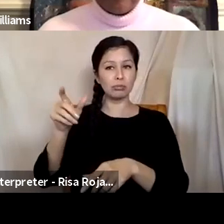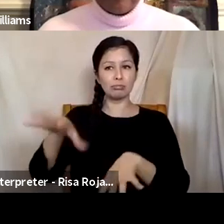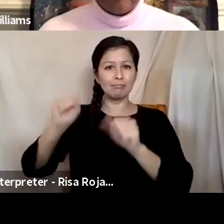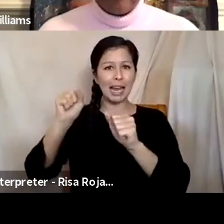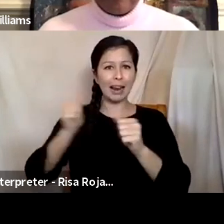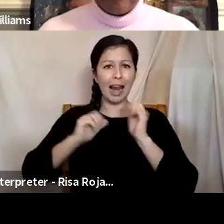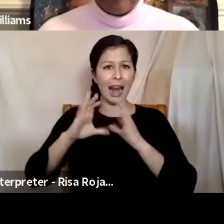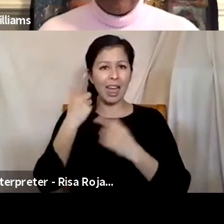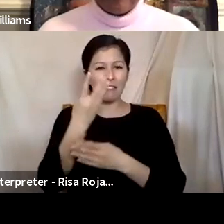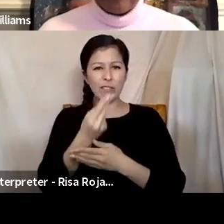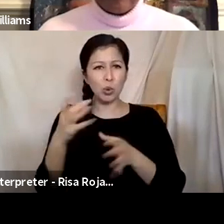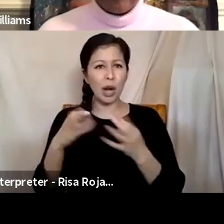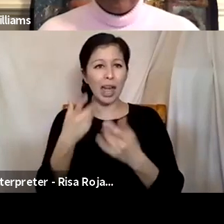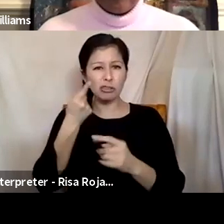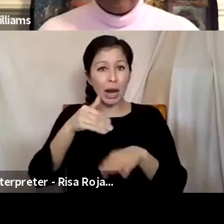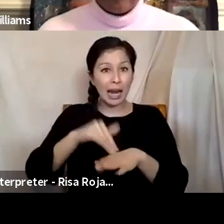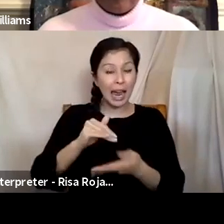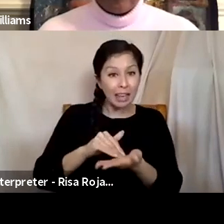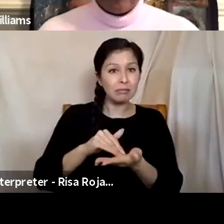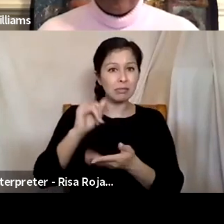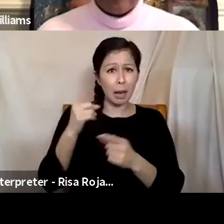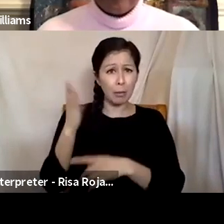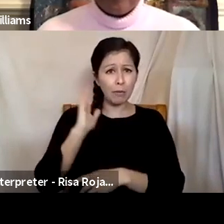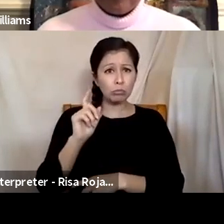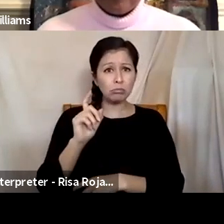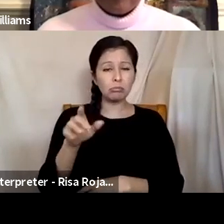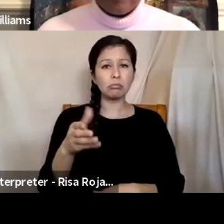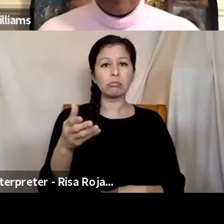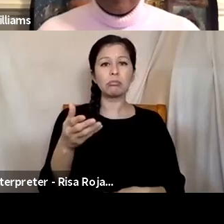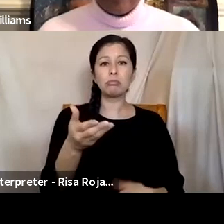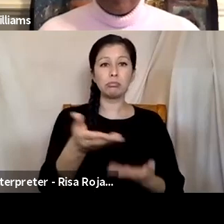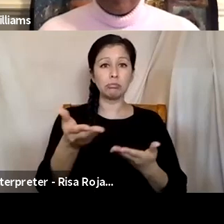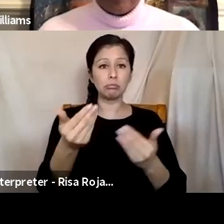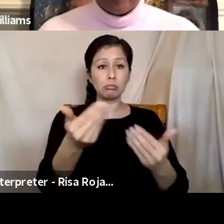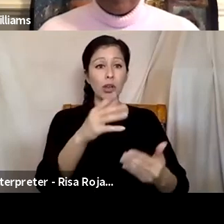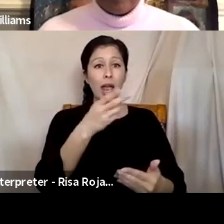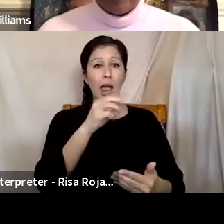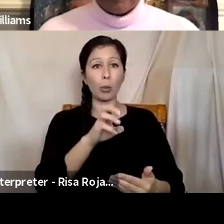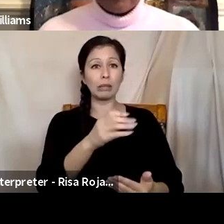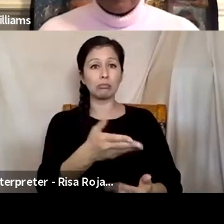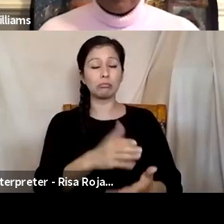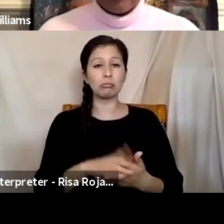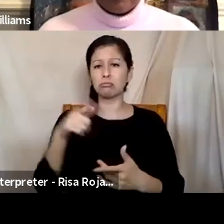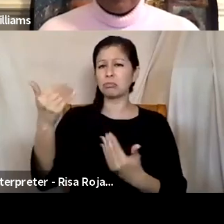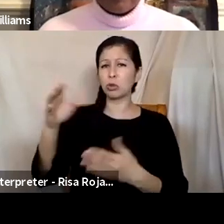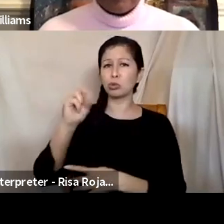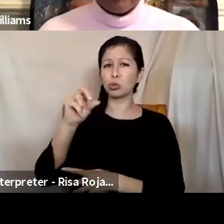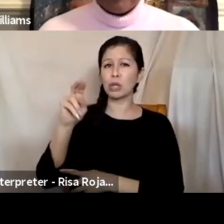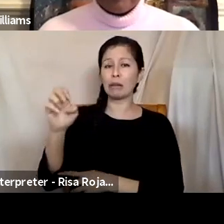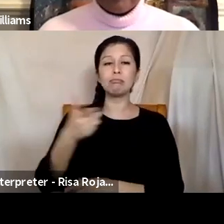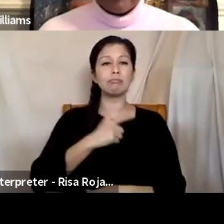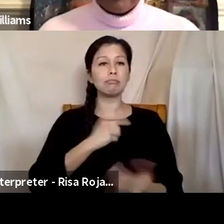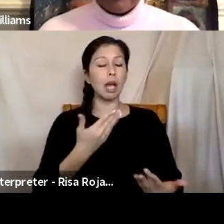class maybe for a couple classes and then try again? Has that ever happened? Go ahead, Howard. Oh, no, you go, Suzanne. Oh,